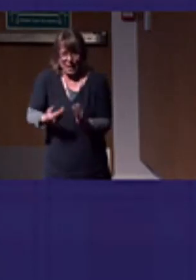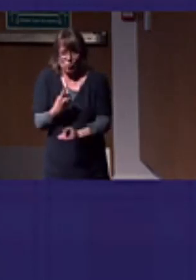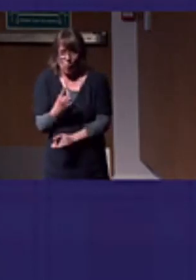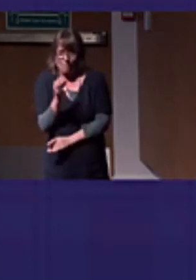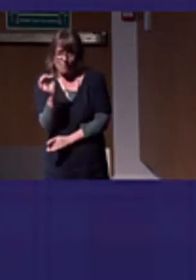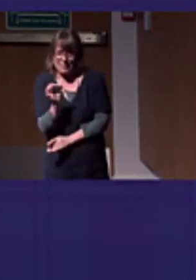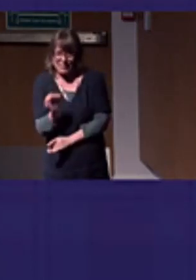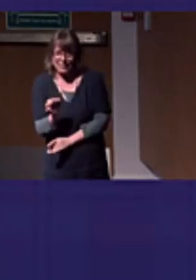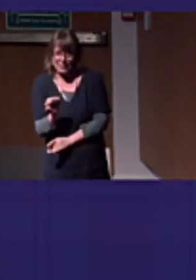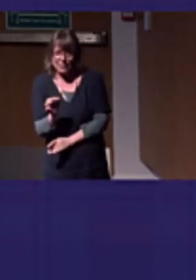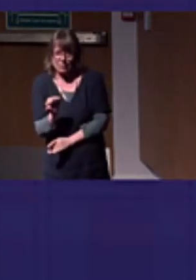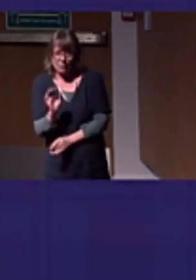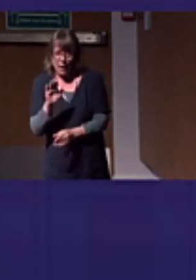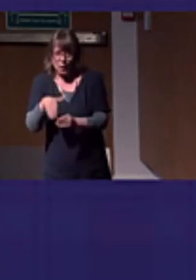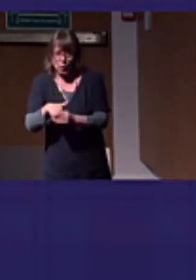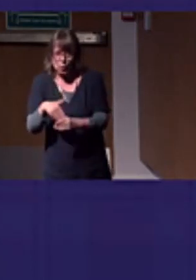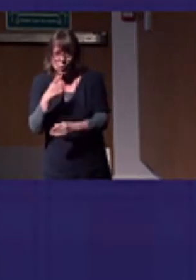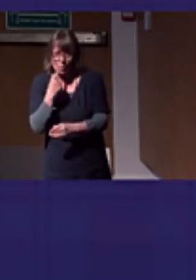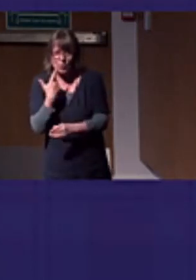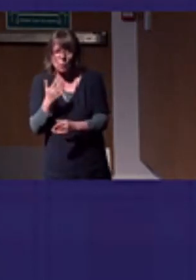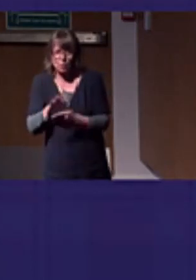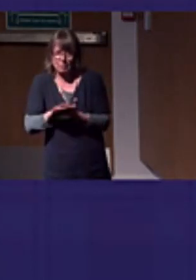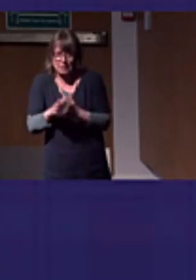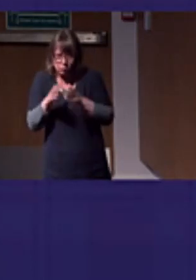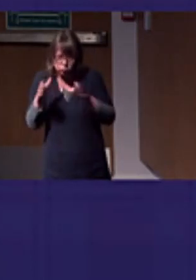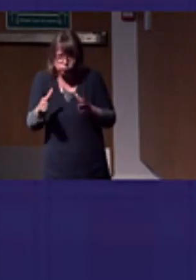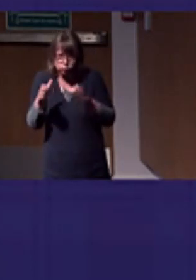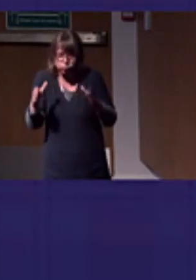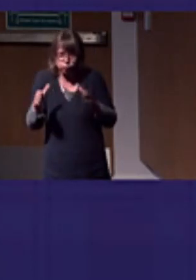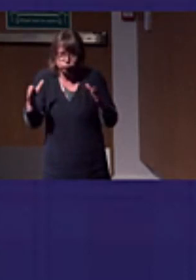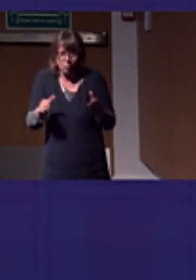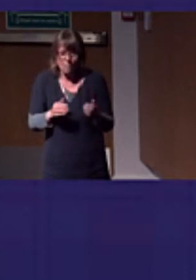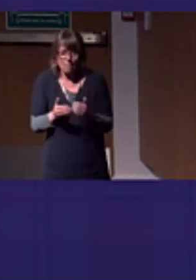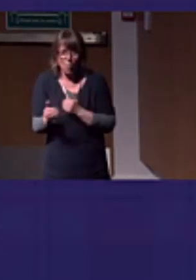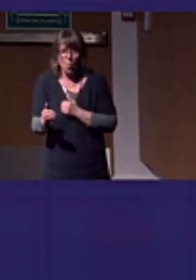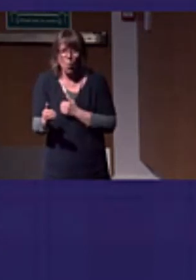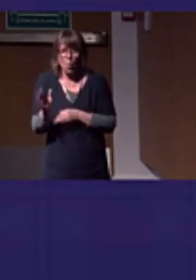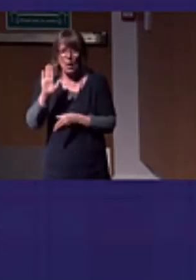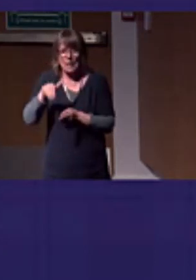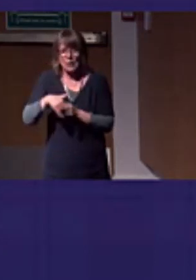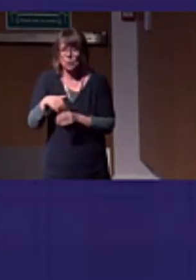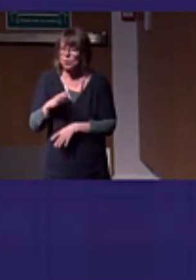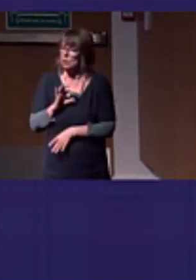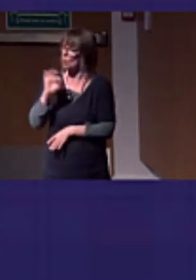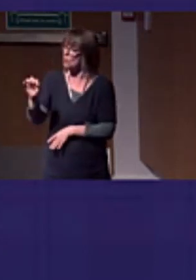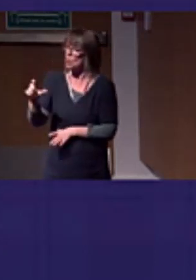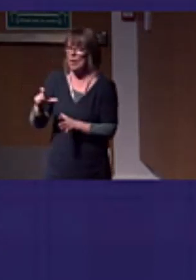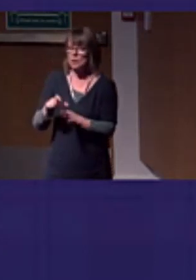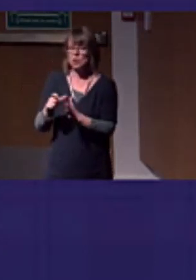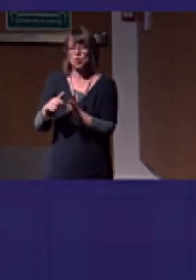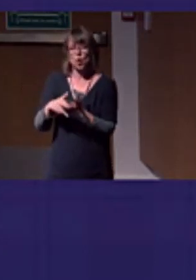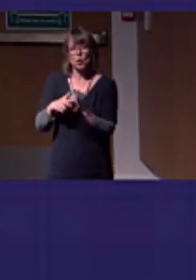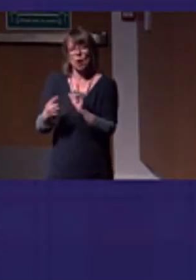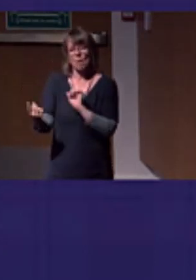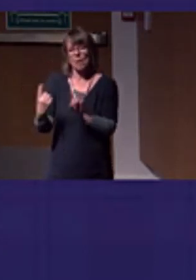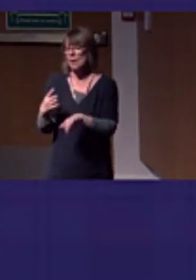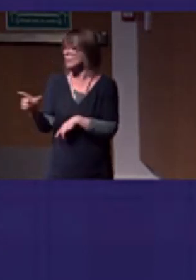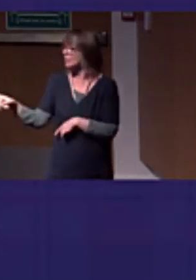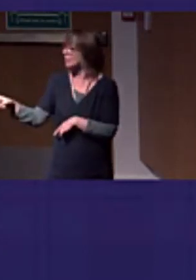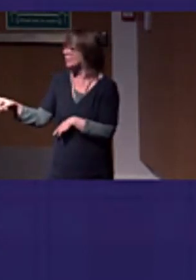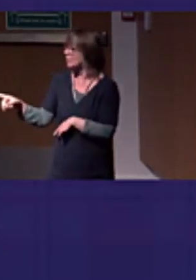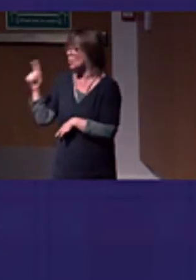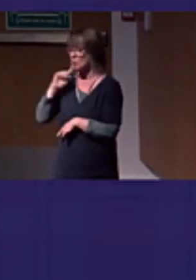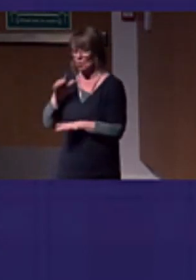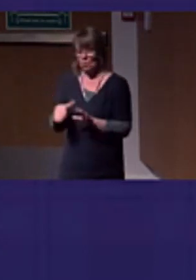is great. So I would like to just do a couple of things. Donna, could I have you up here, please? See, you fucked with